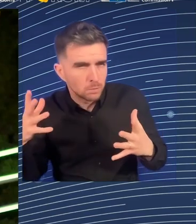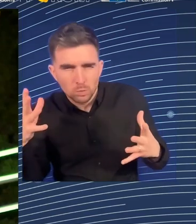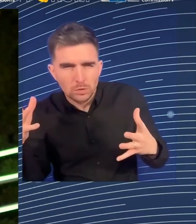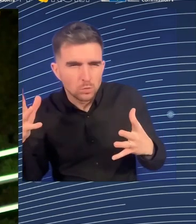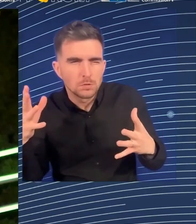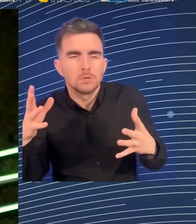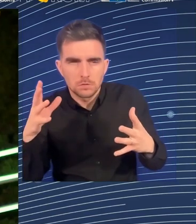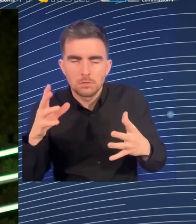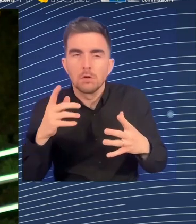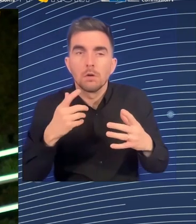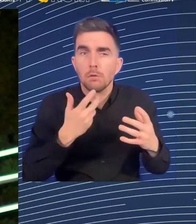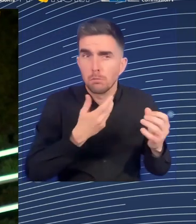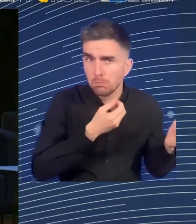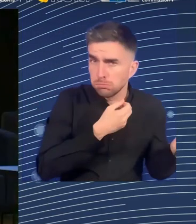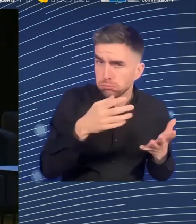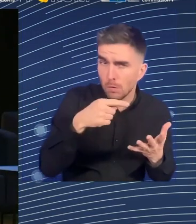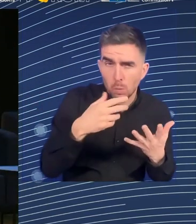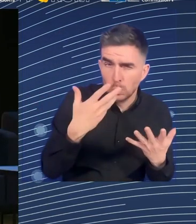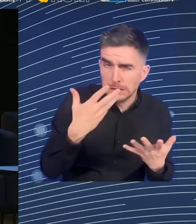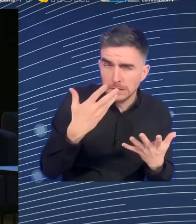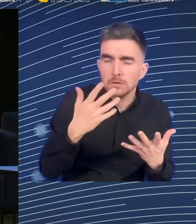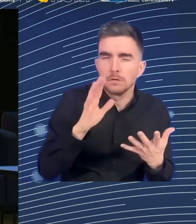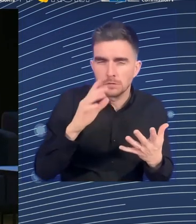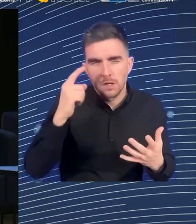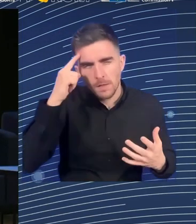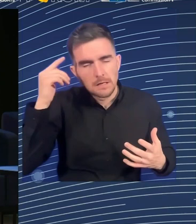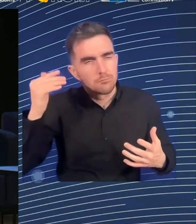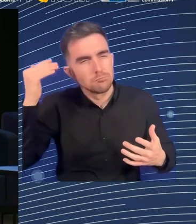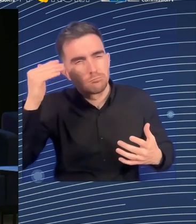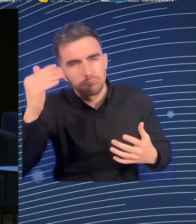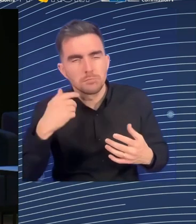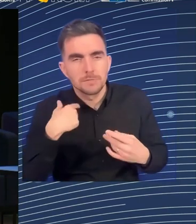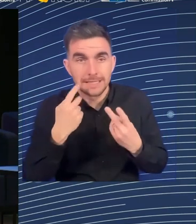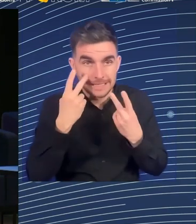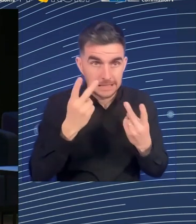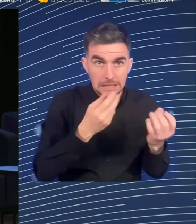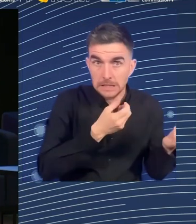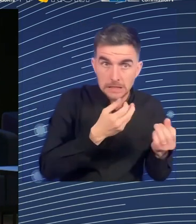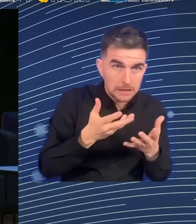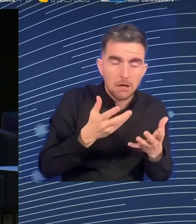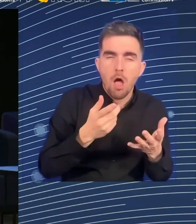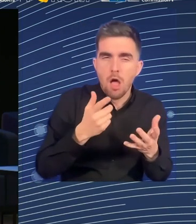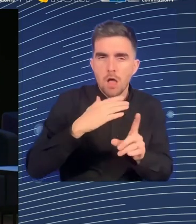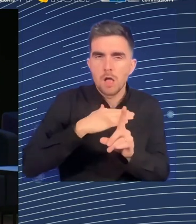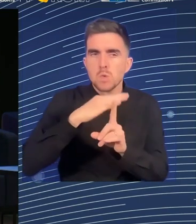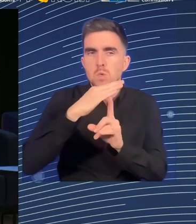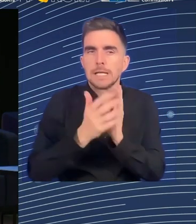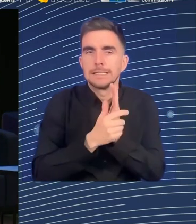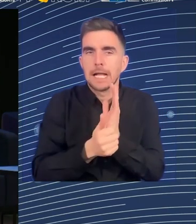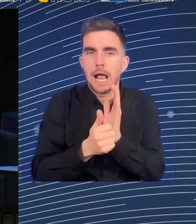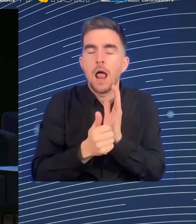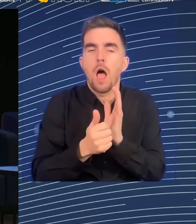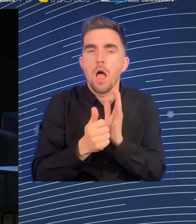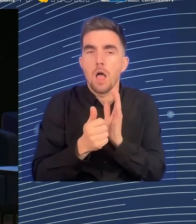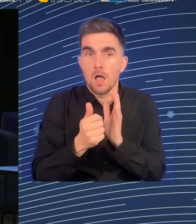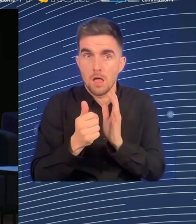needed. But what we observe is that even though there is no imbalance at the high level of skills, when